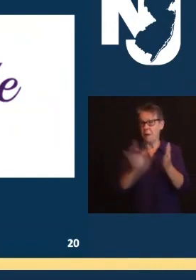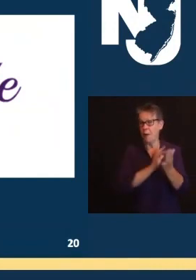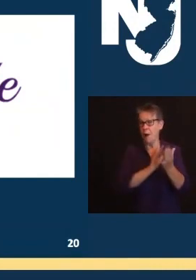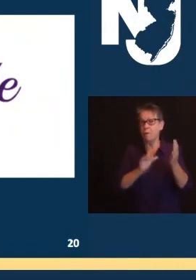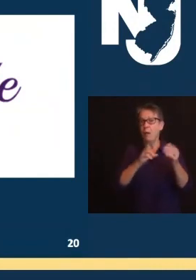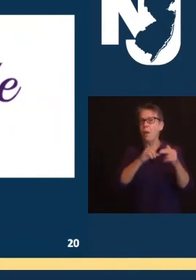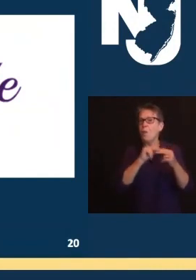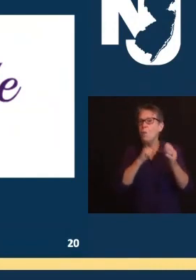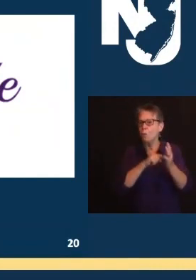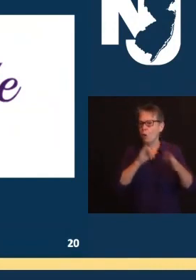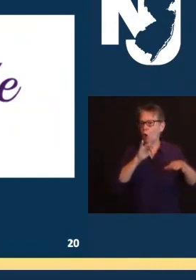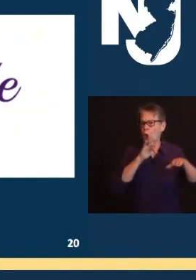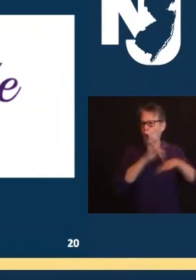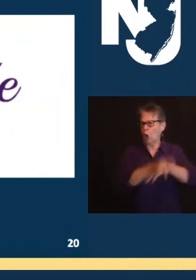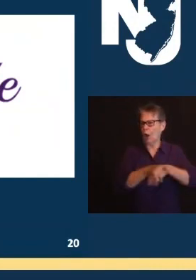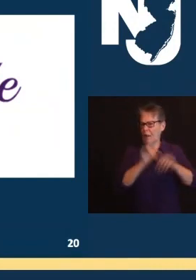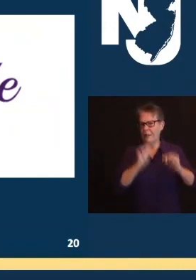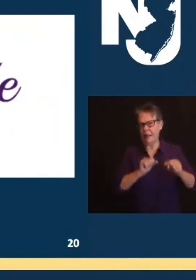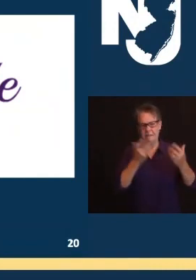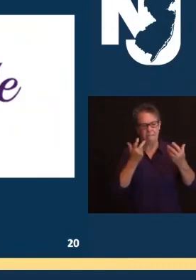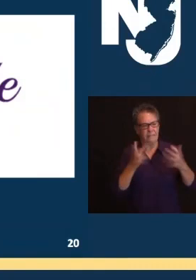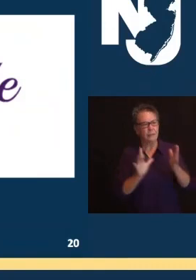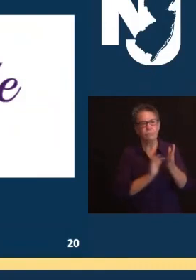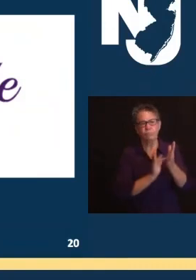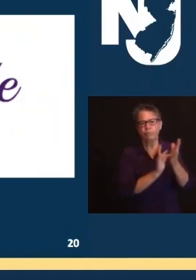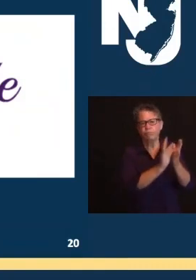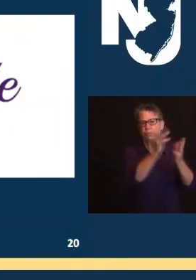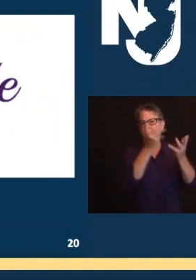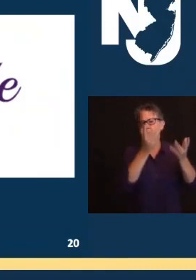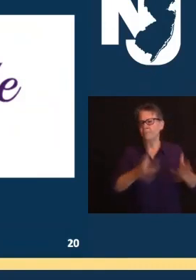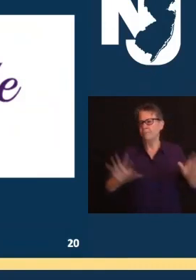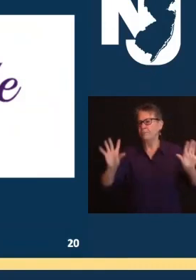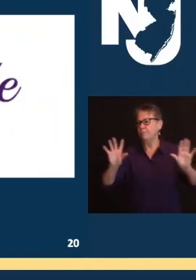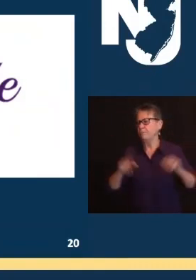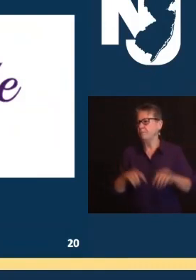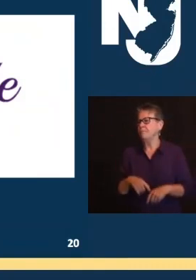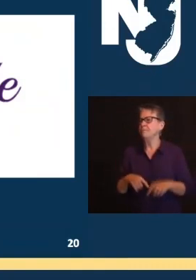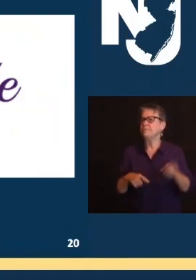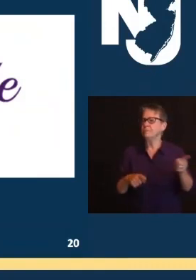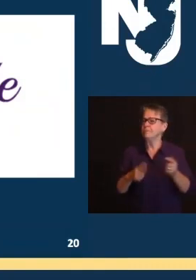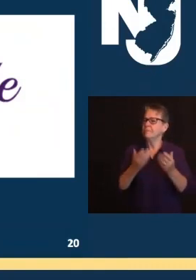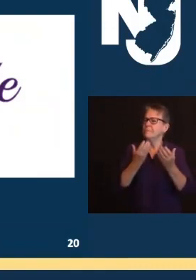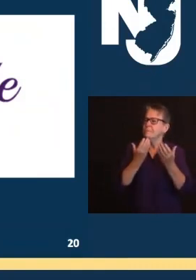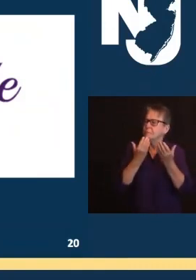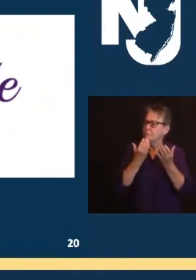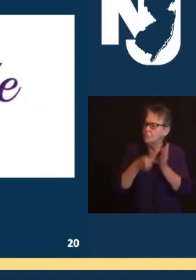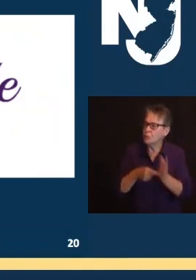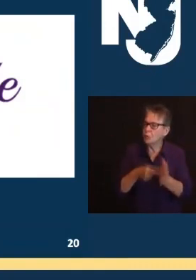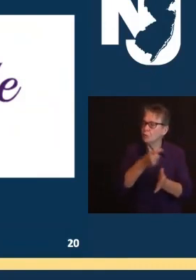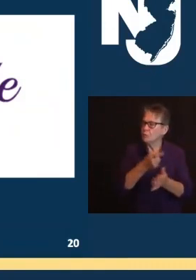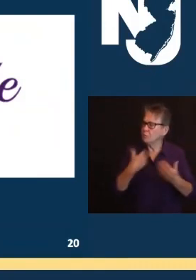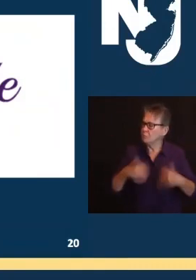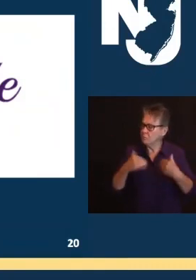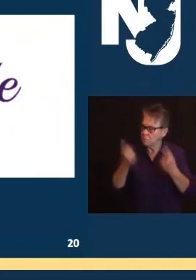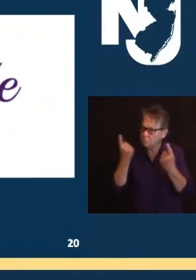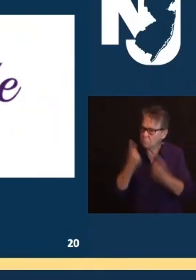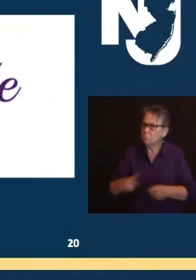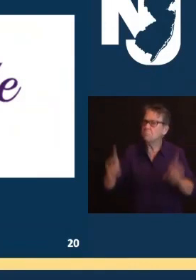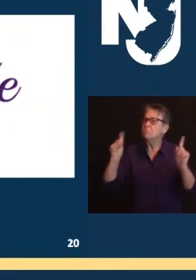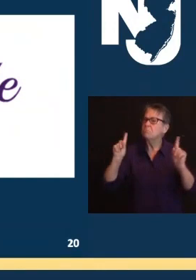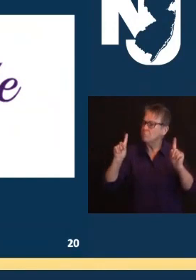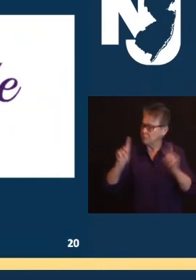business leaders. And Michelle and the Curvy Bride represent the tremendous spirit of New Jersey's small business community. They are, in every